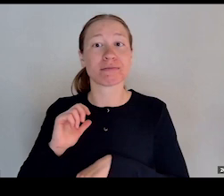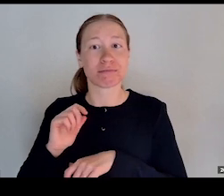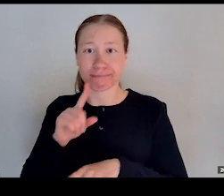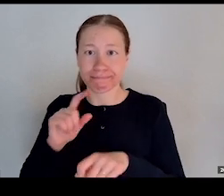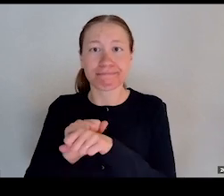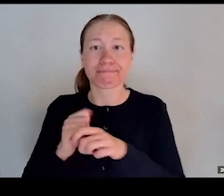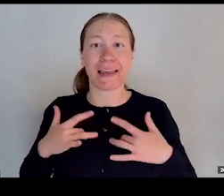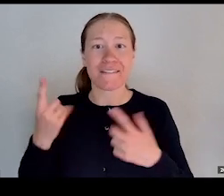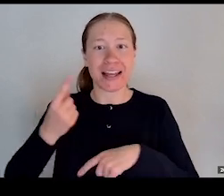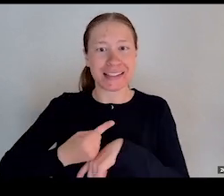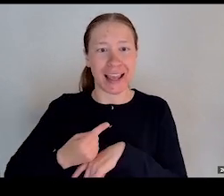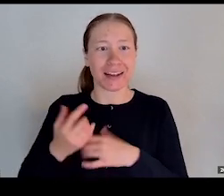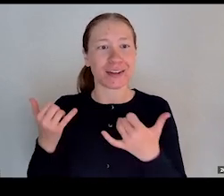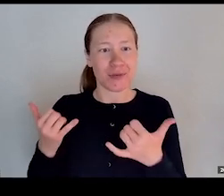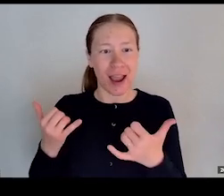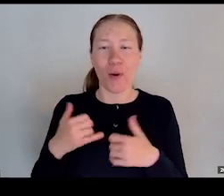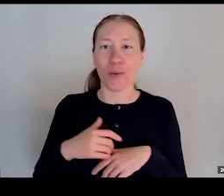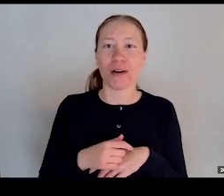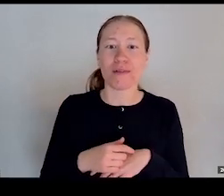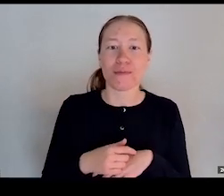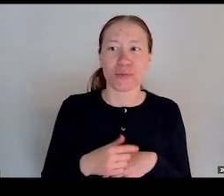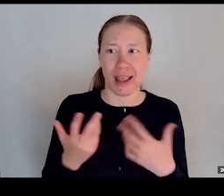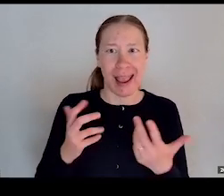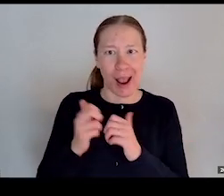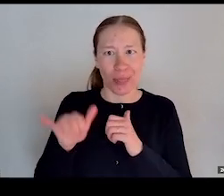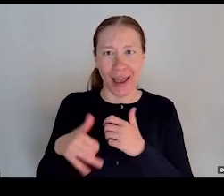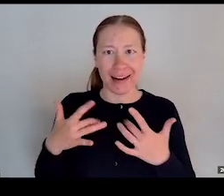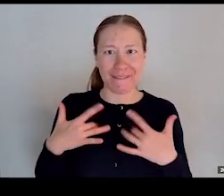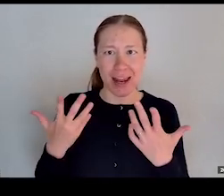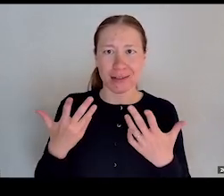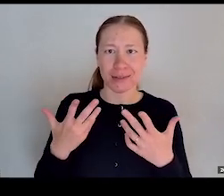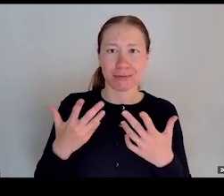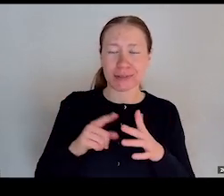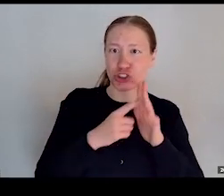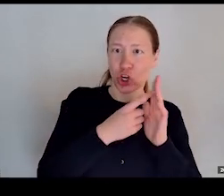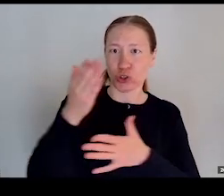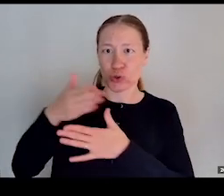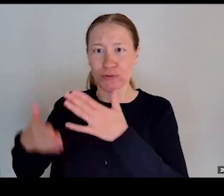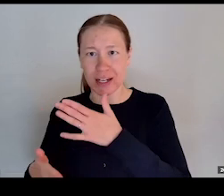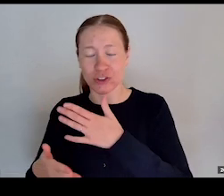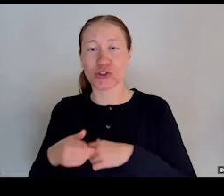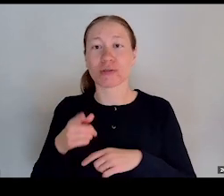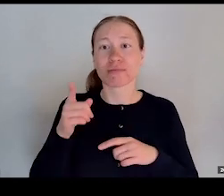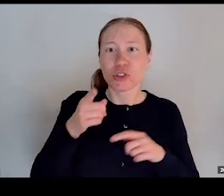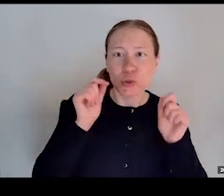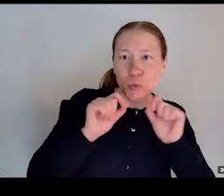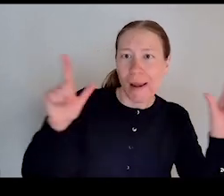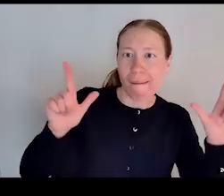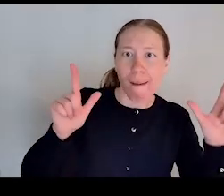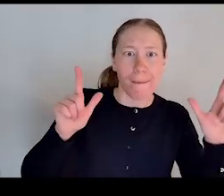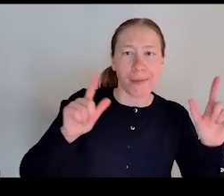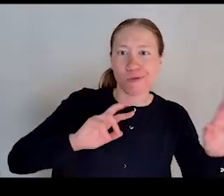meeting or event from start to finish. So we're going to take a moment to talk about it as if you wake up, you're going to that event